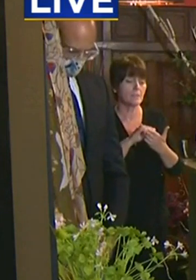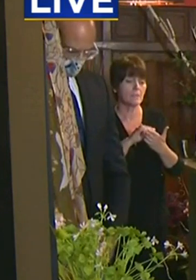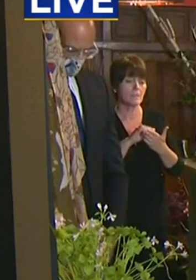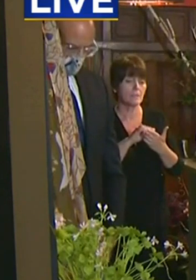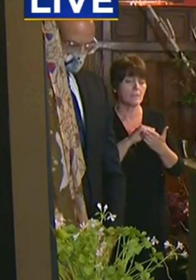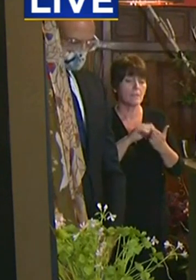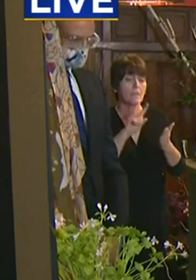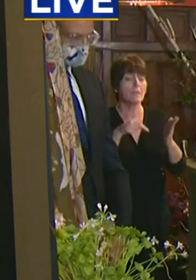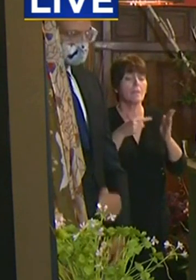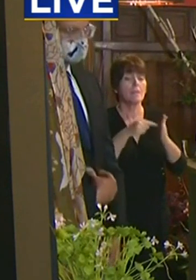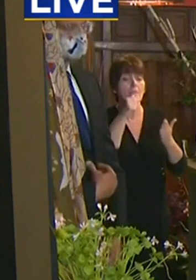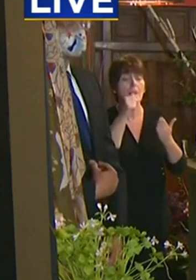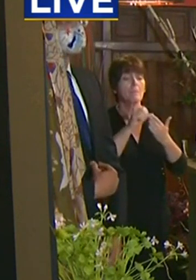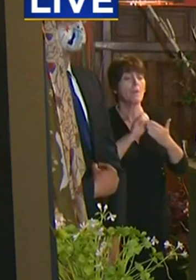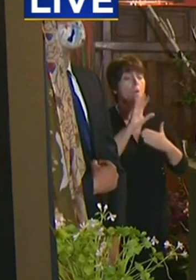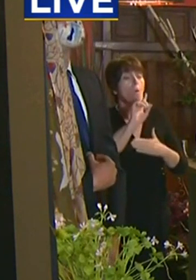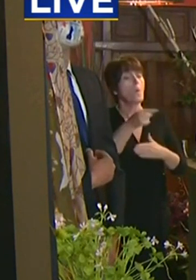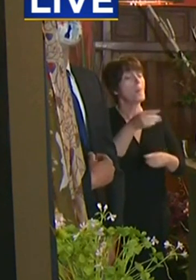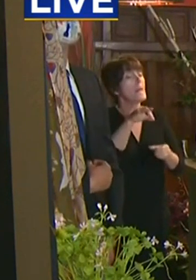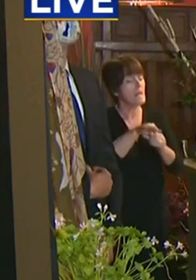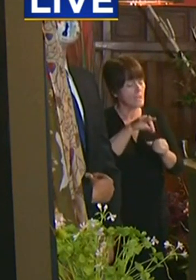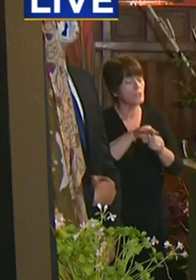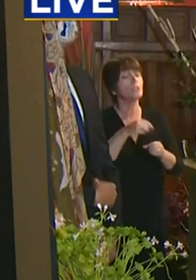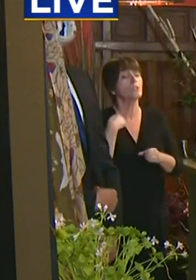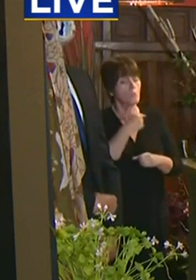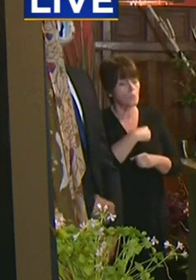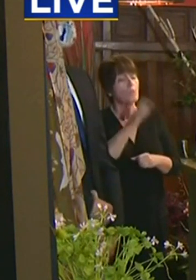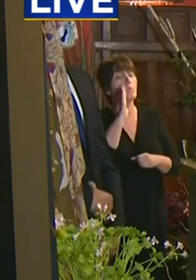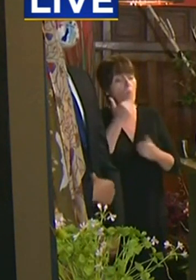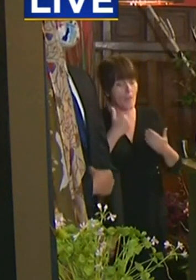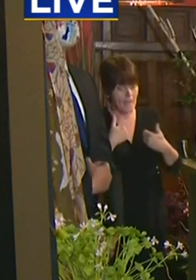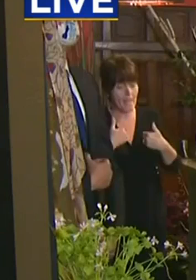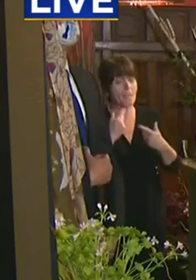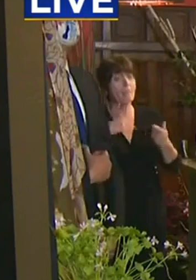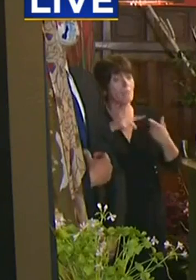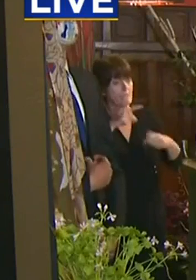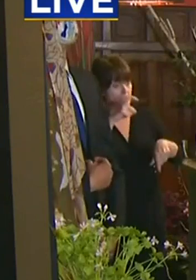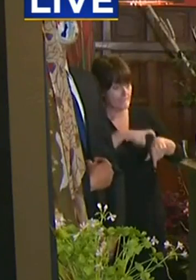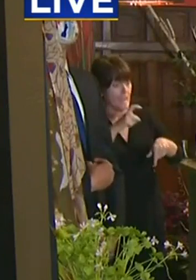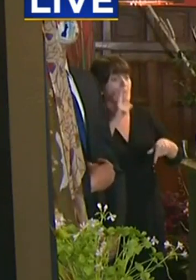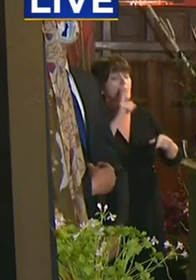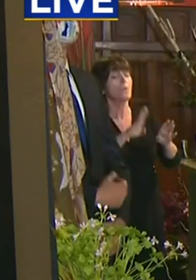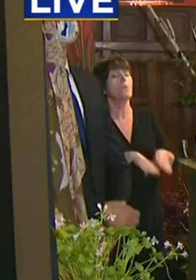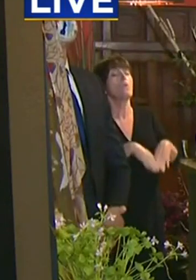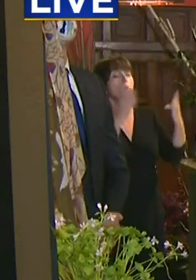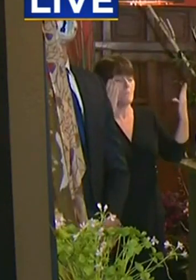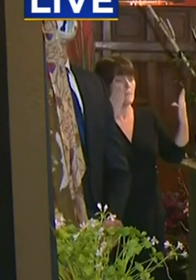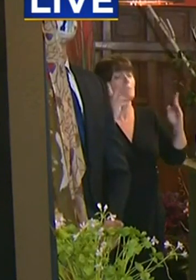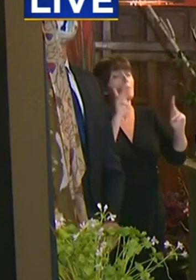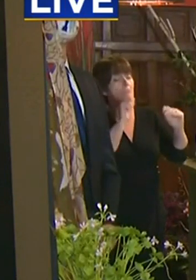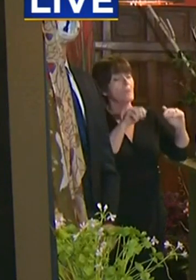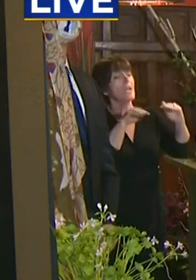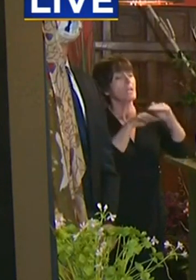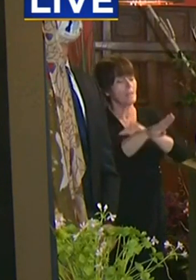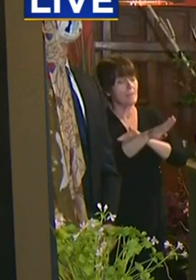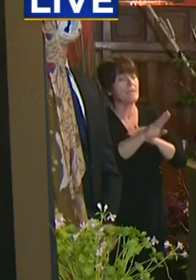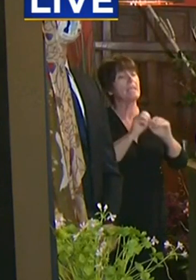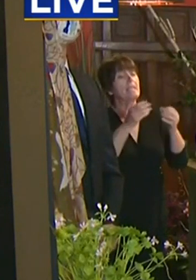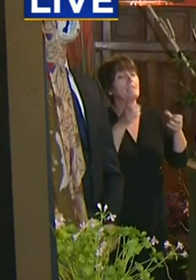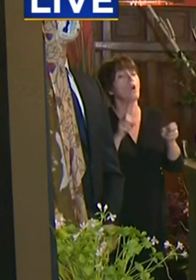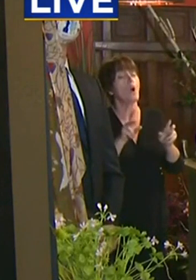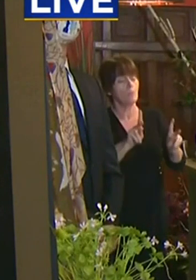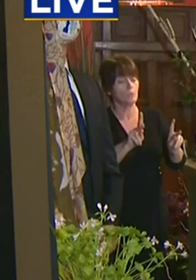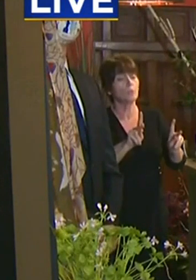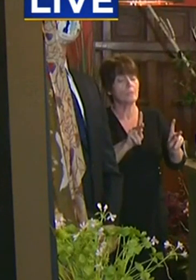vote by mail only election. We remain committed to providing as many safe in-person opportunities to vote